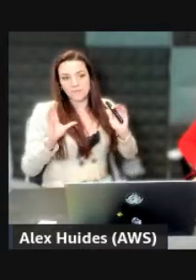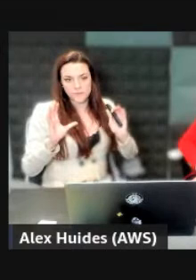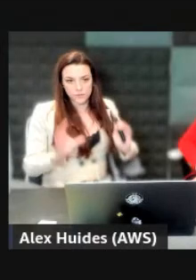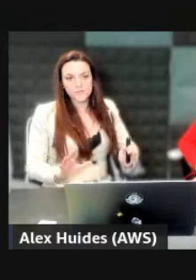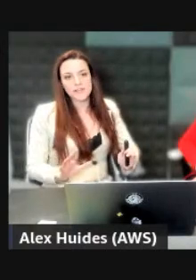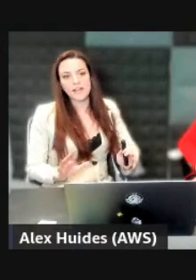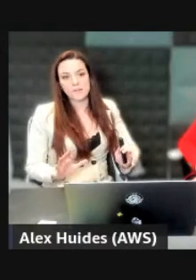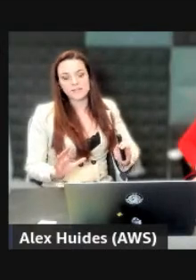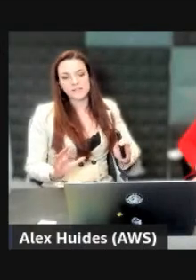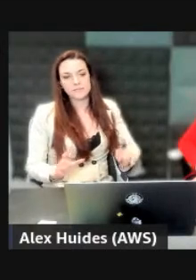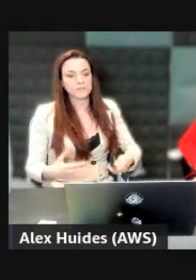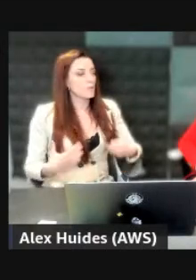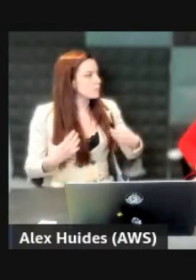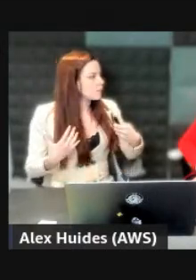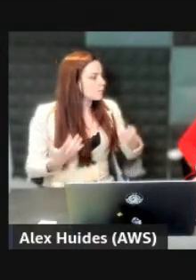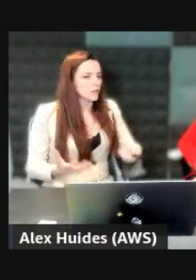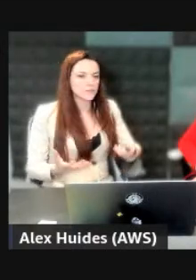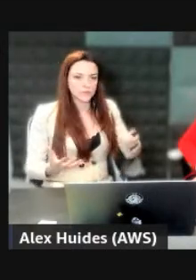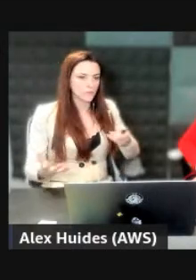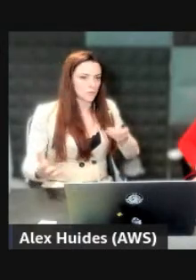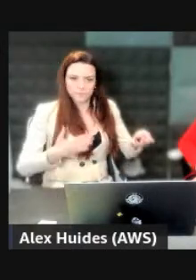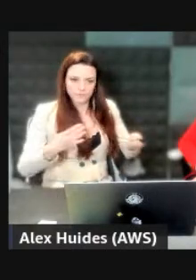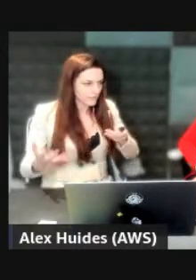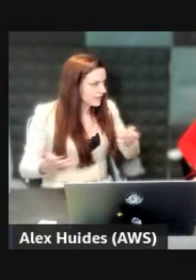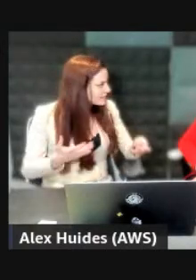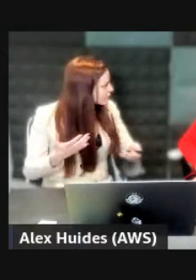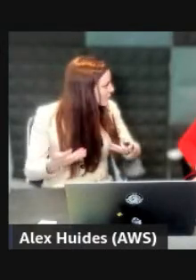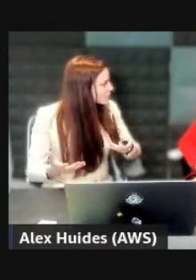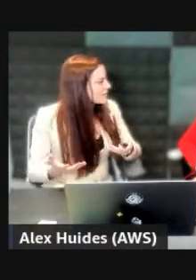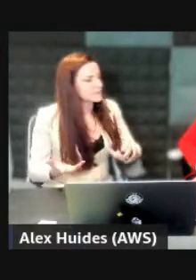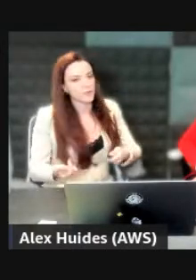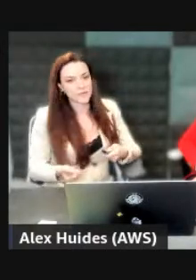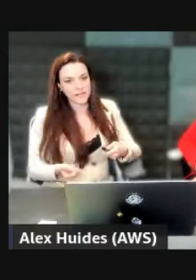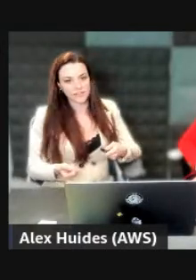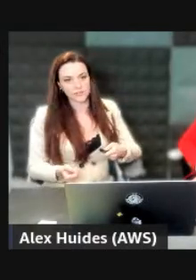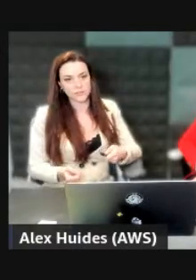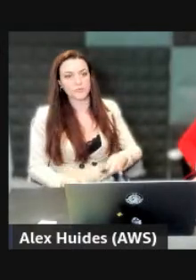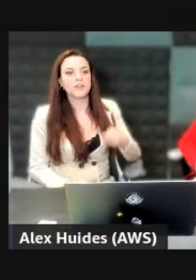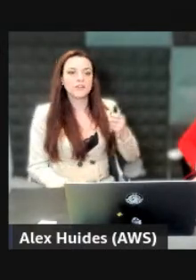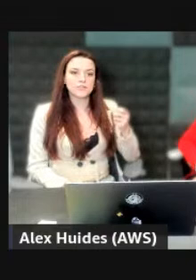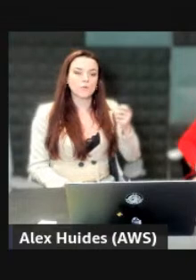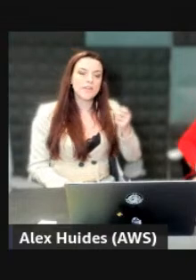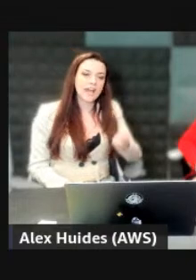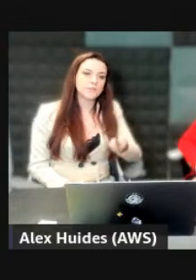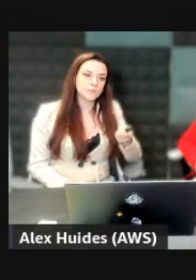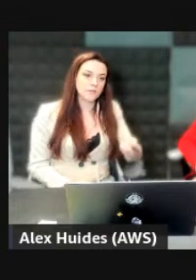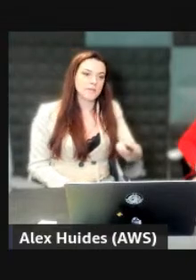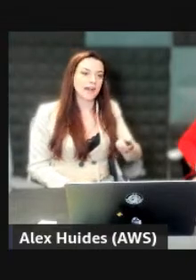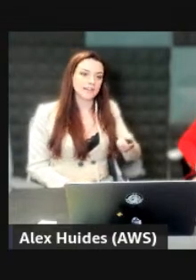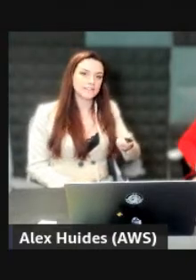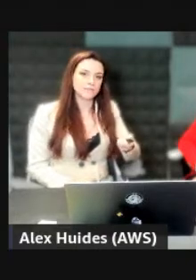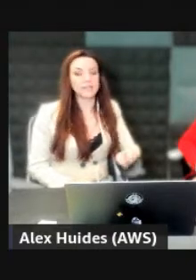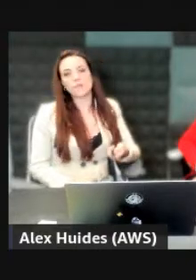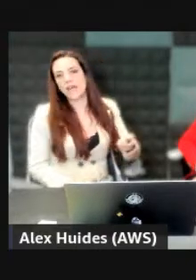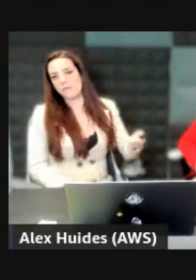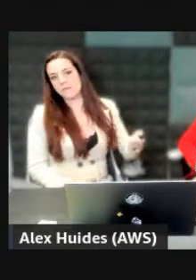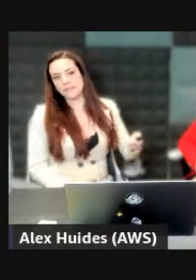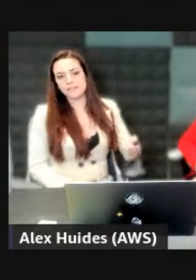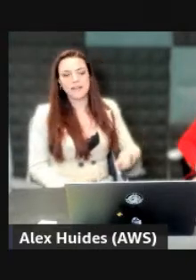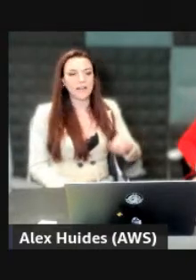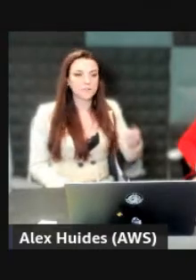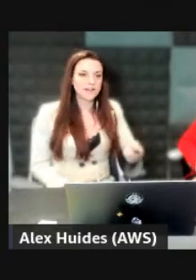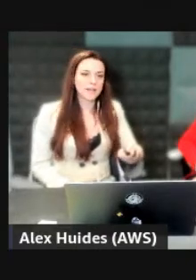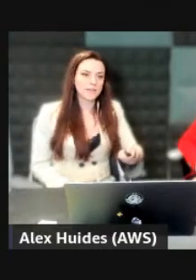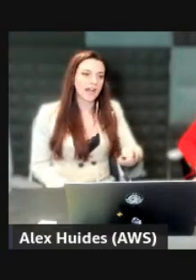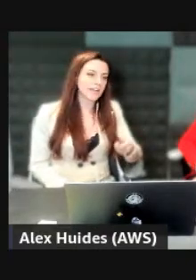We have those elements, but what we want to get cross-cluster communication to. So we have two APIs that we have